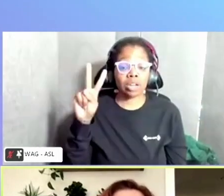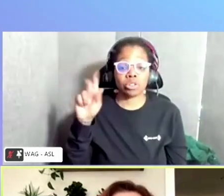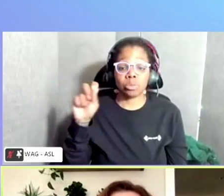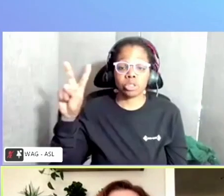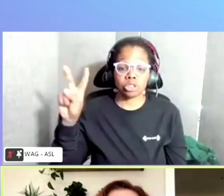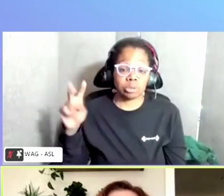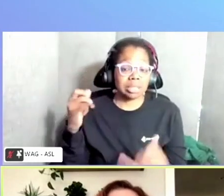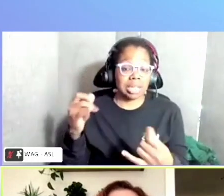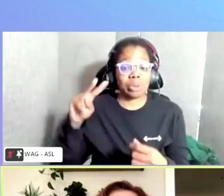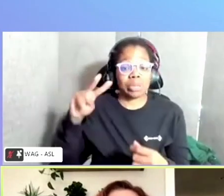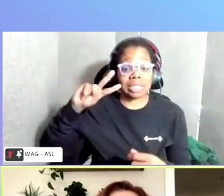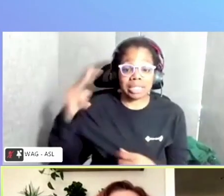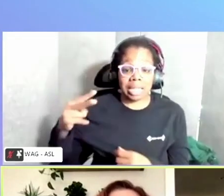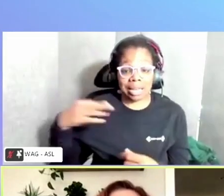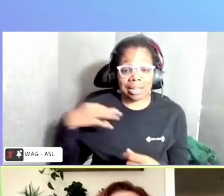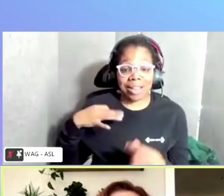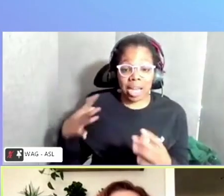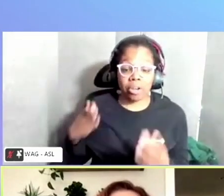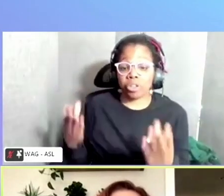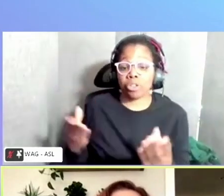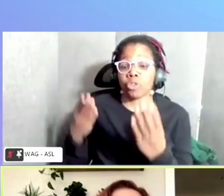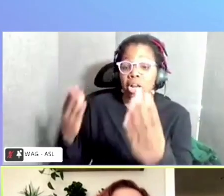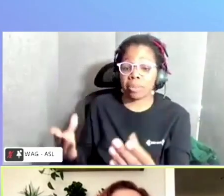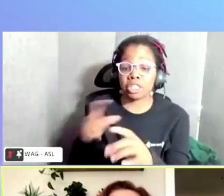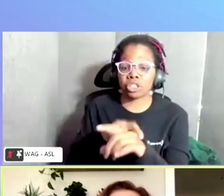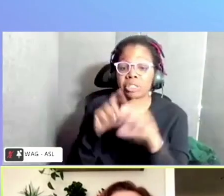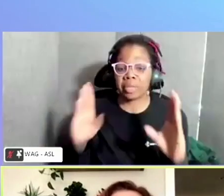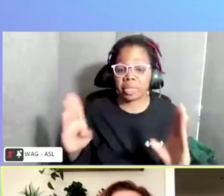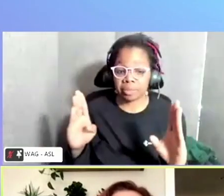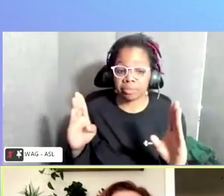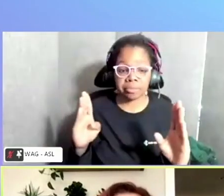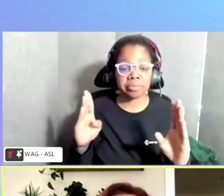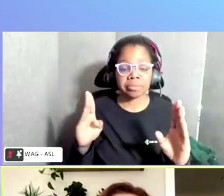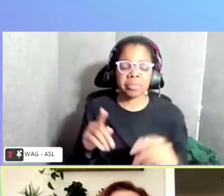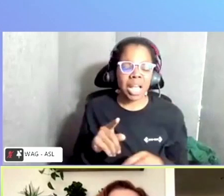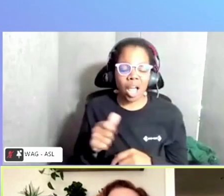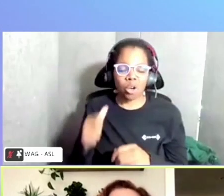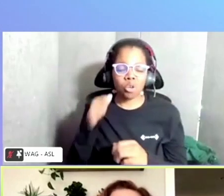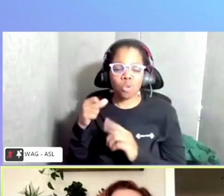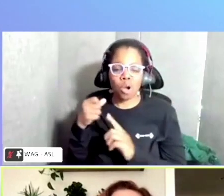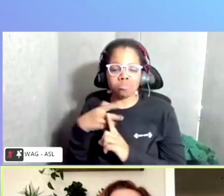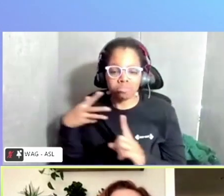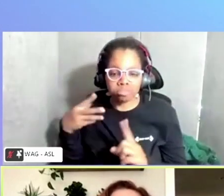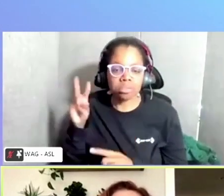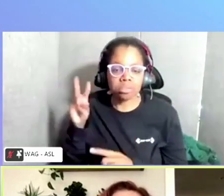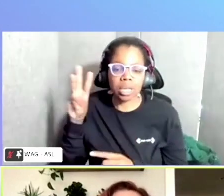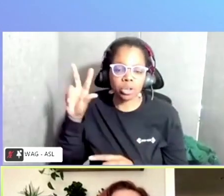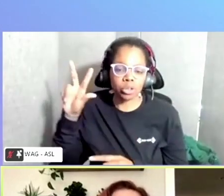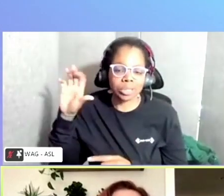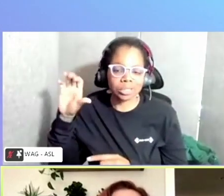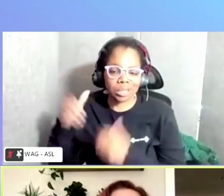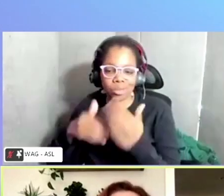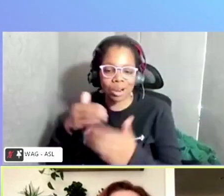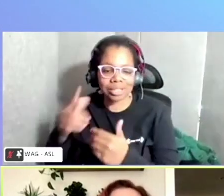its second candidate recommendation phase. Without going into the details of the W3C process